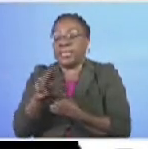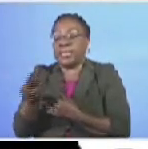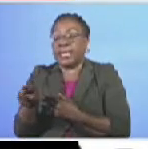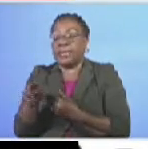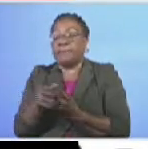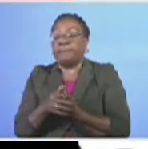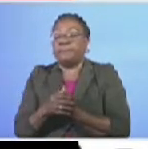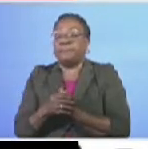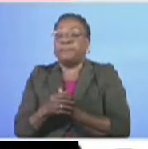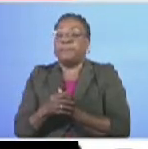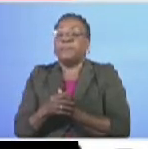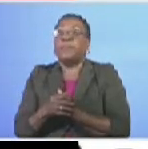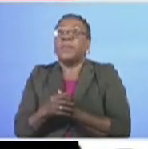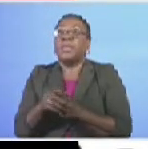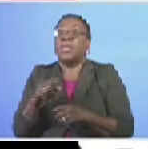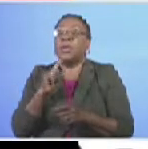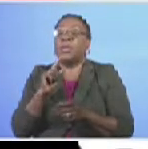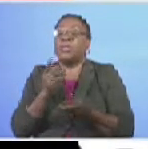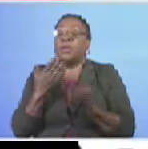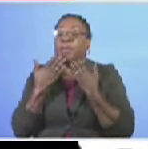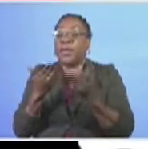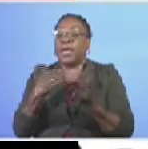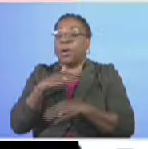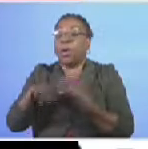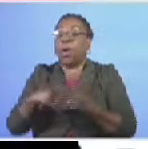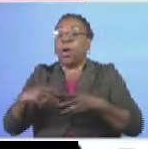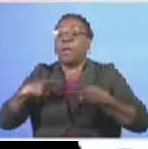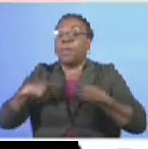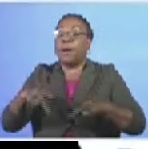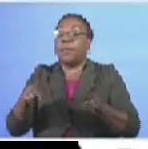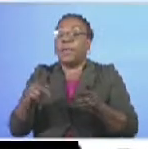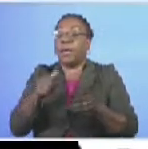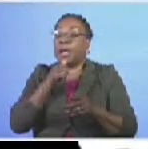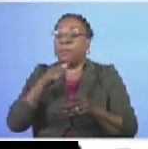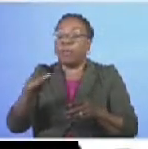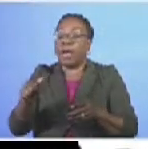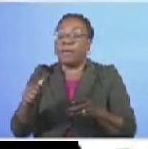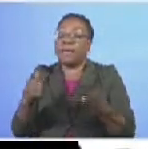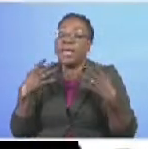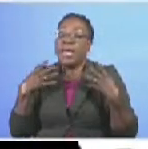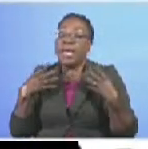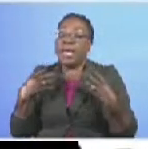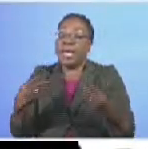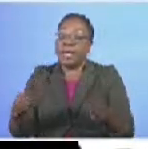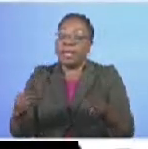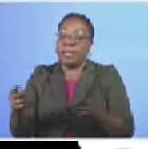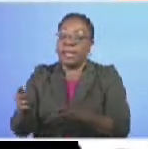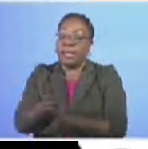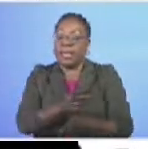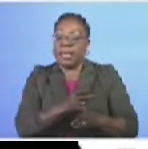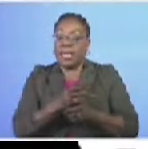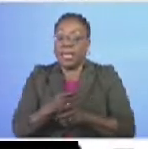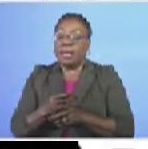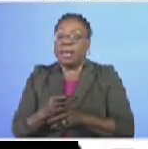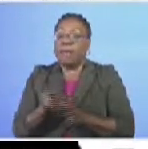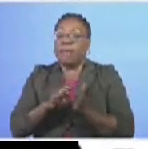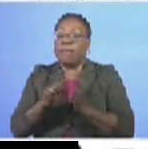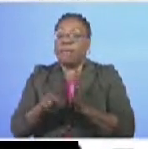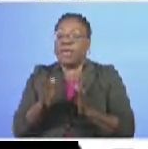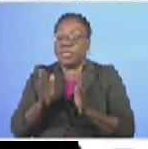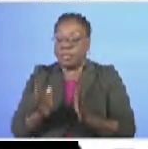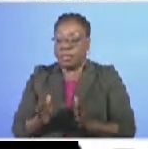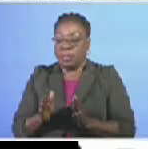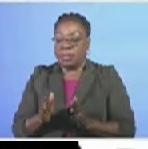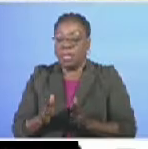22nd. The health minister also thanked all public and private healthcare professionals, Samaritan's Purse for assisting the Ministry of Health